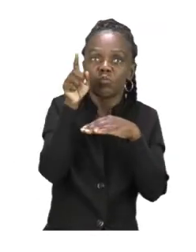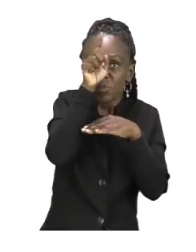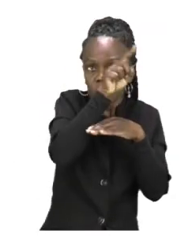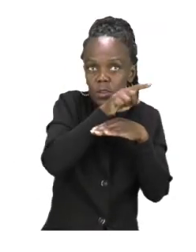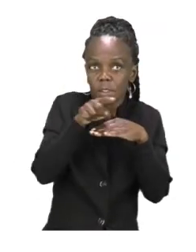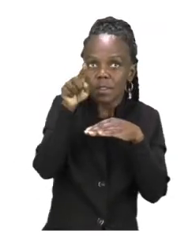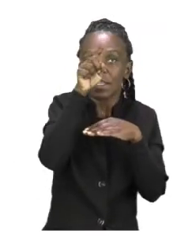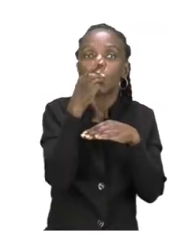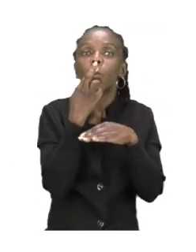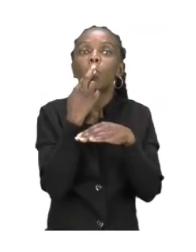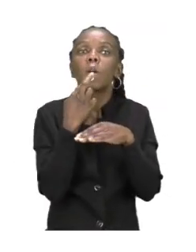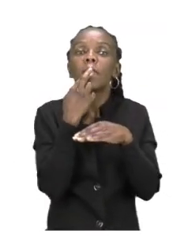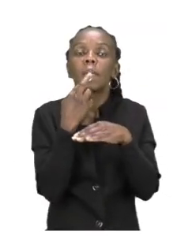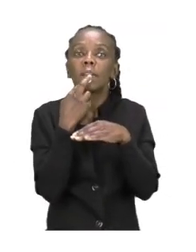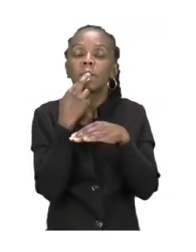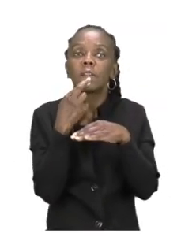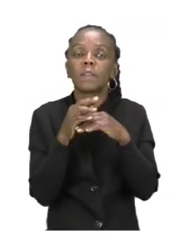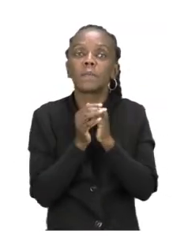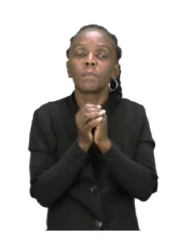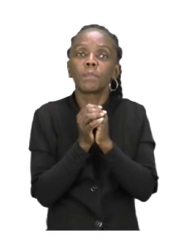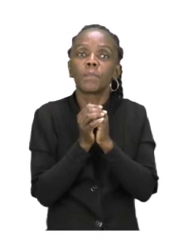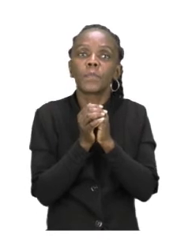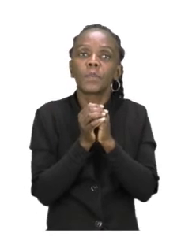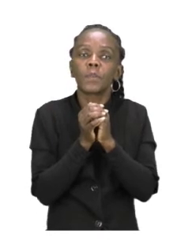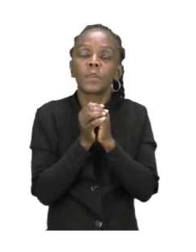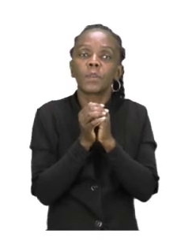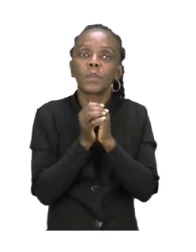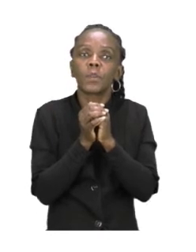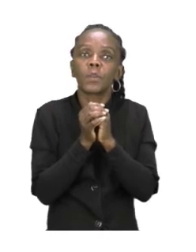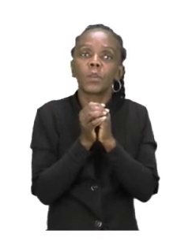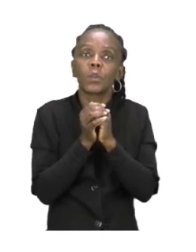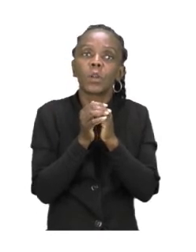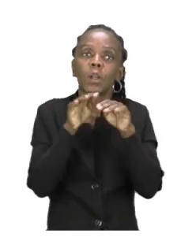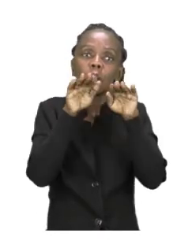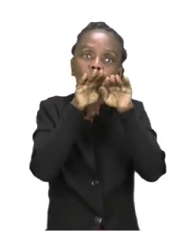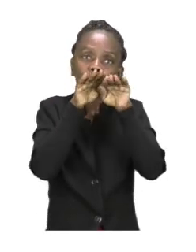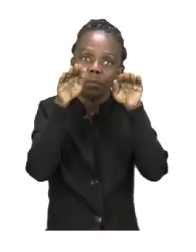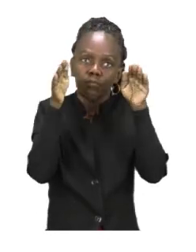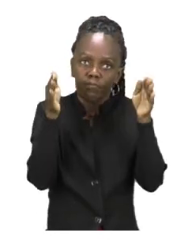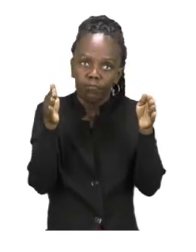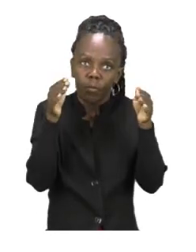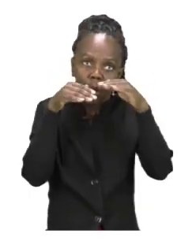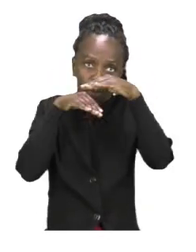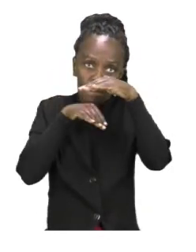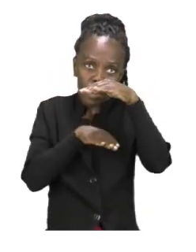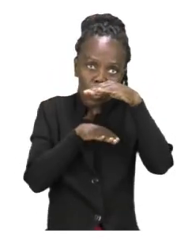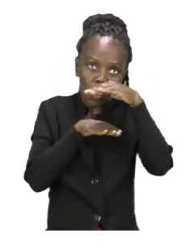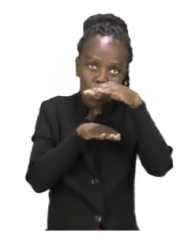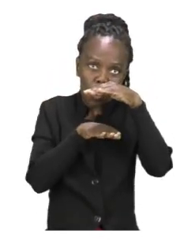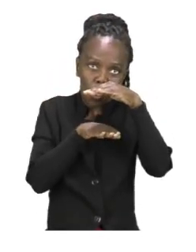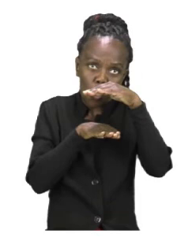going to circle the objects that are blue that are below